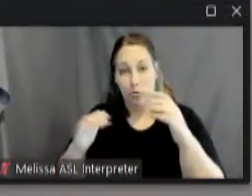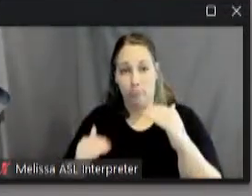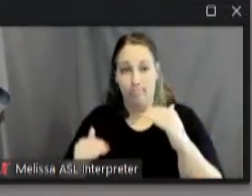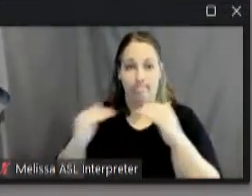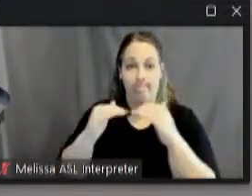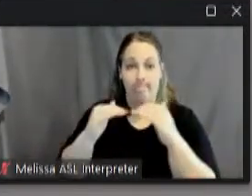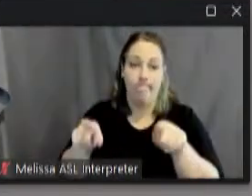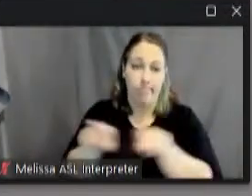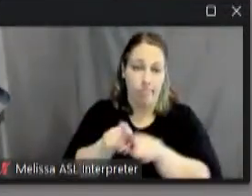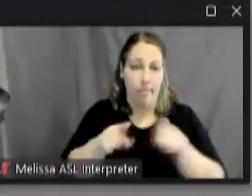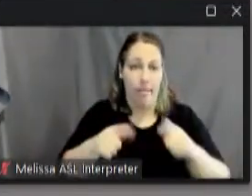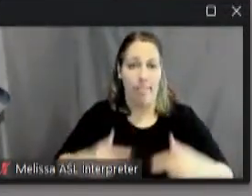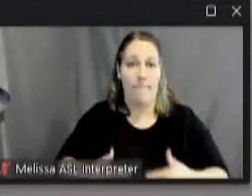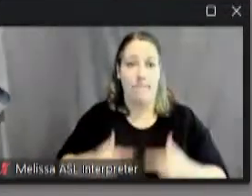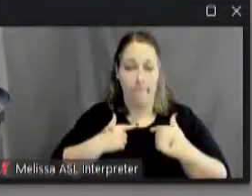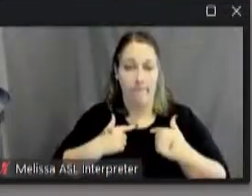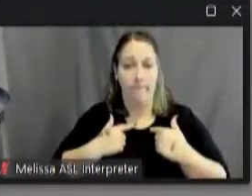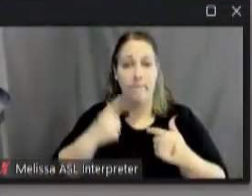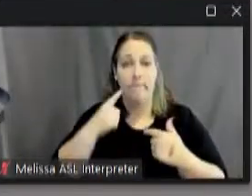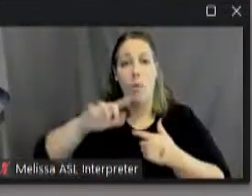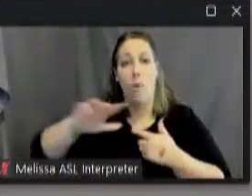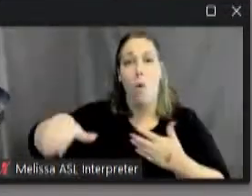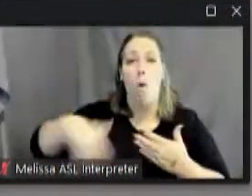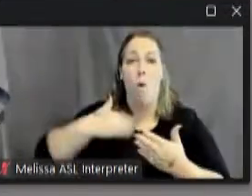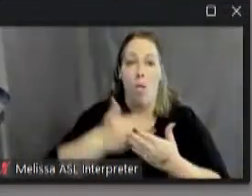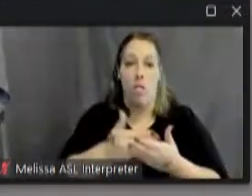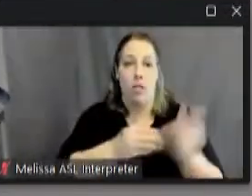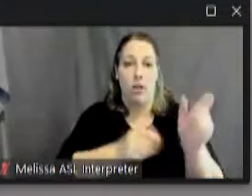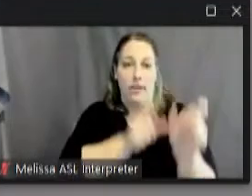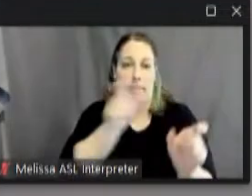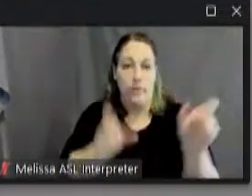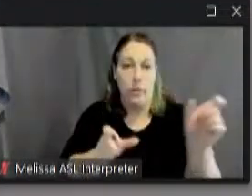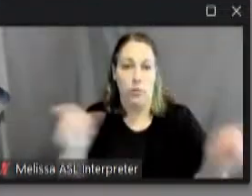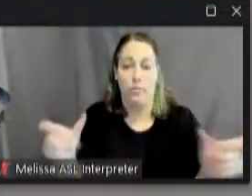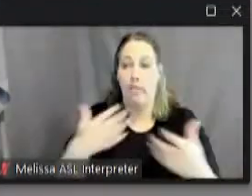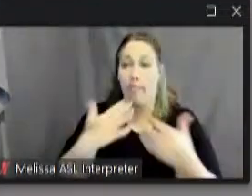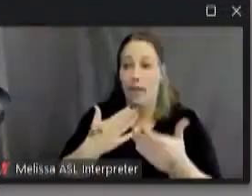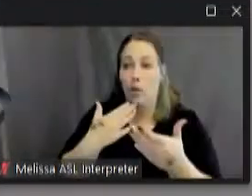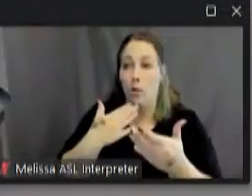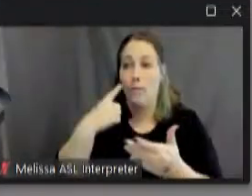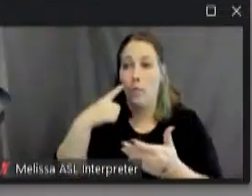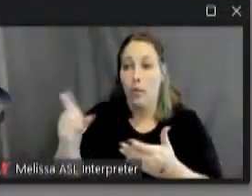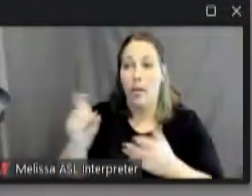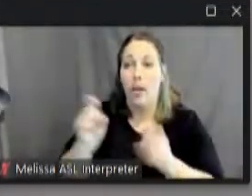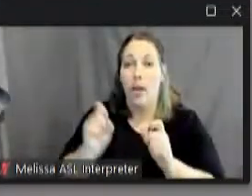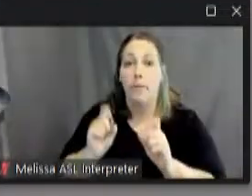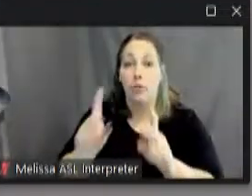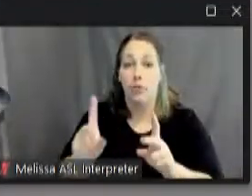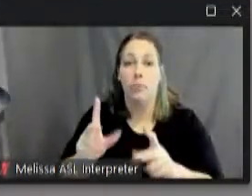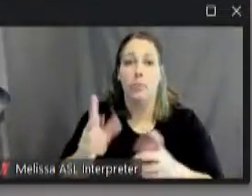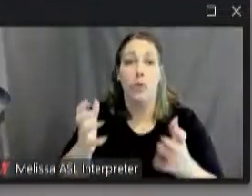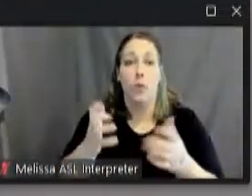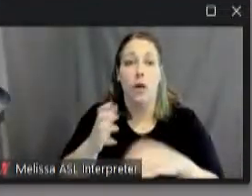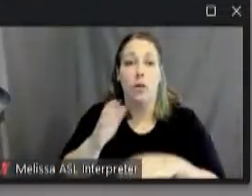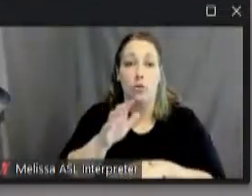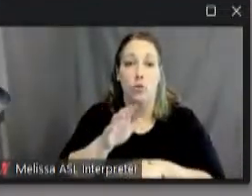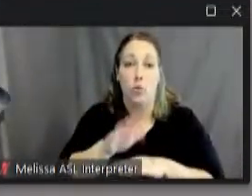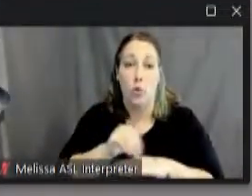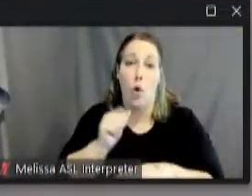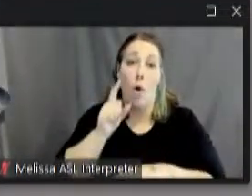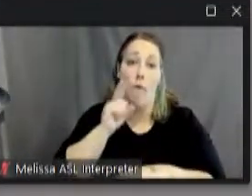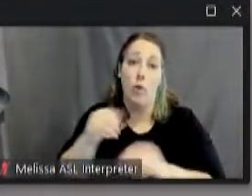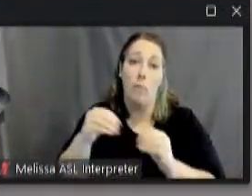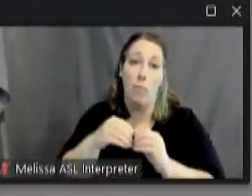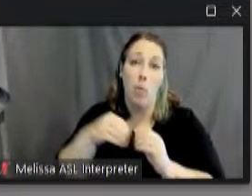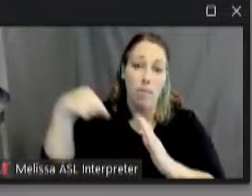individuals? We thank you for this opportunity, but we would like to sound a call for a deeper